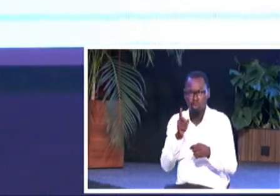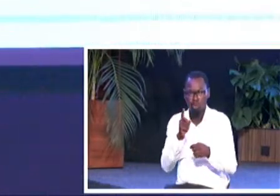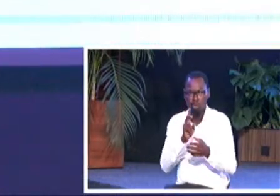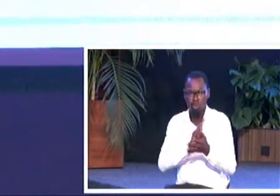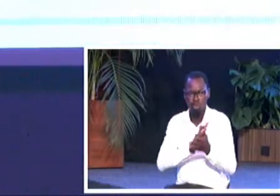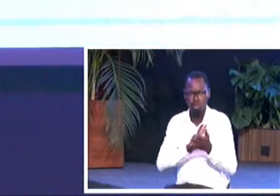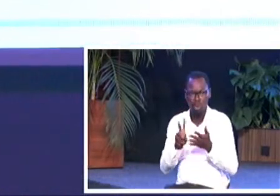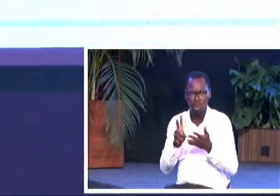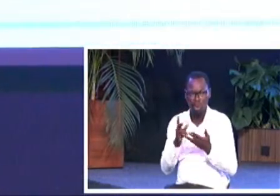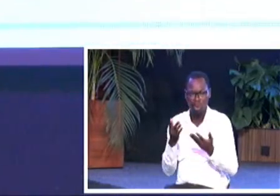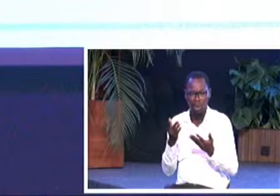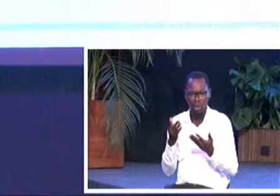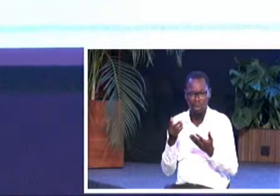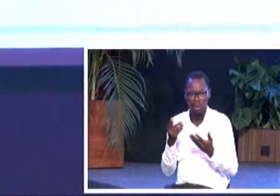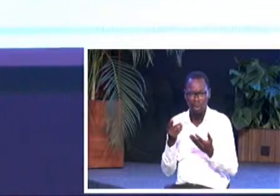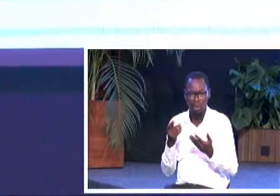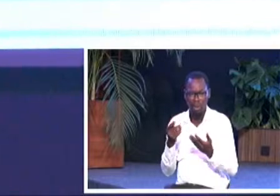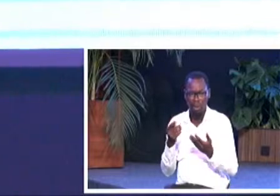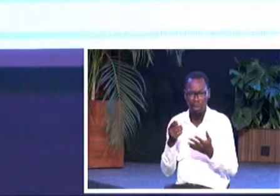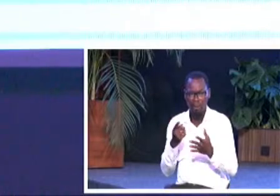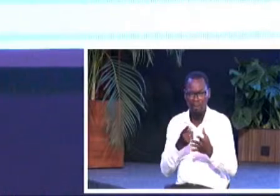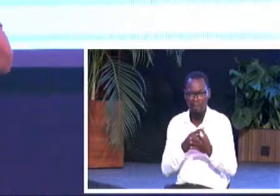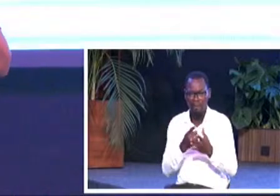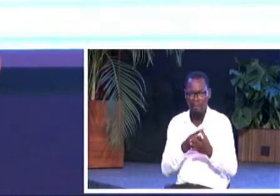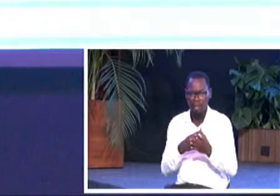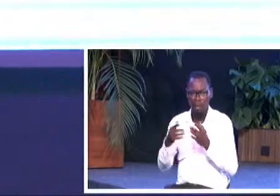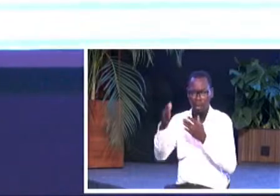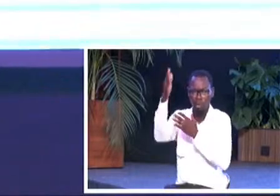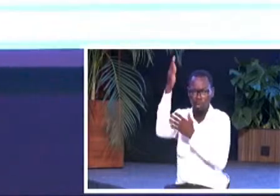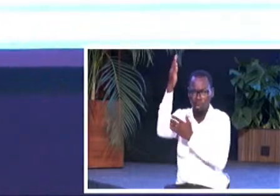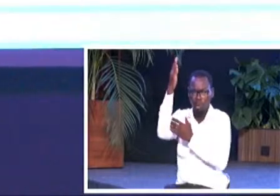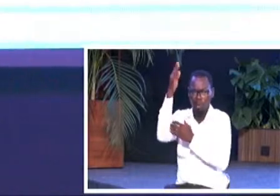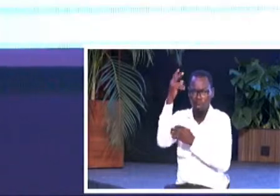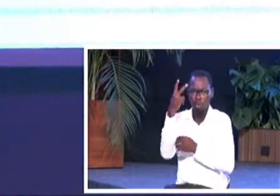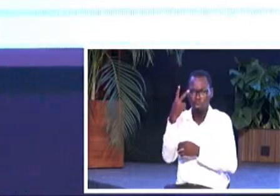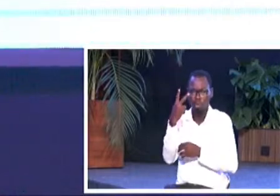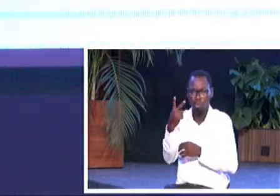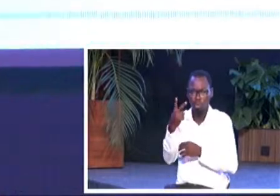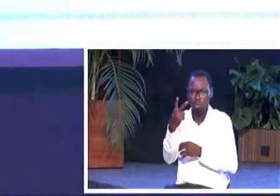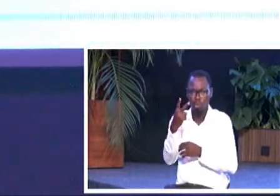with God, and number two, I do the work.